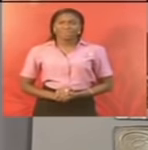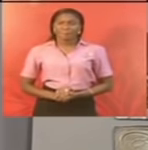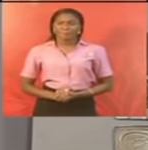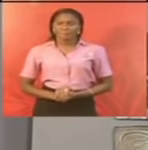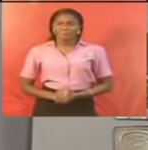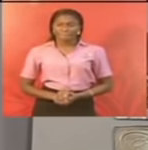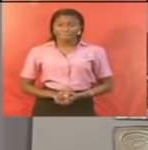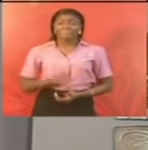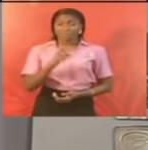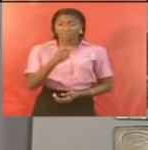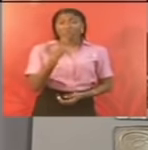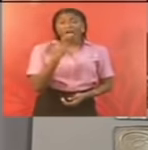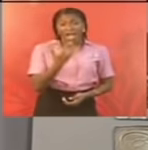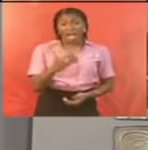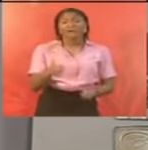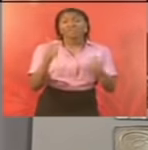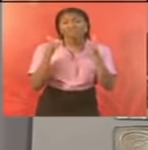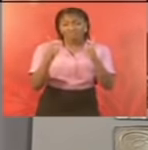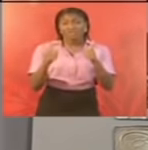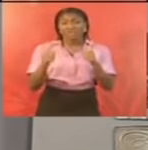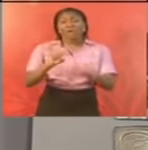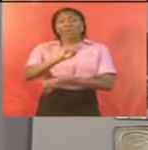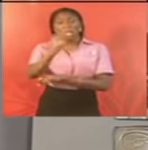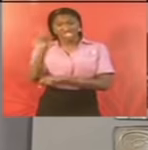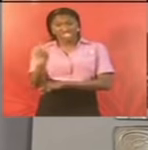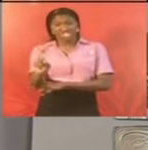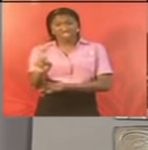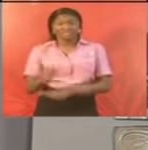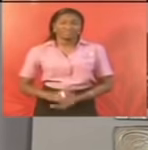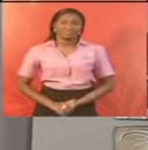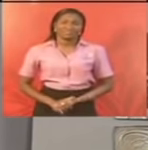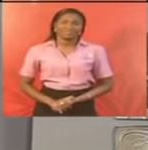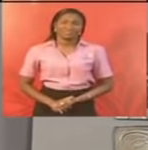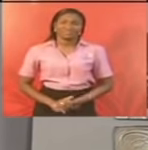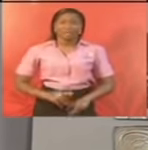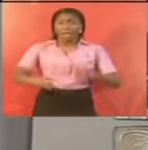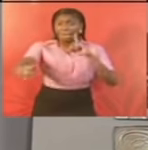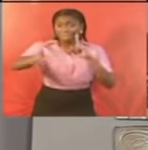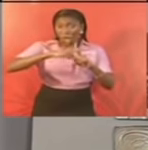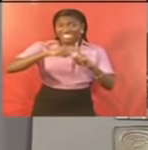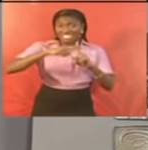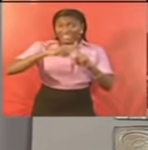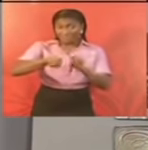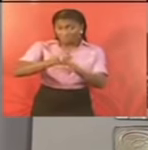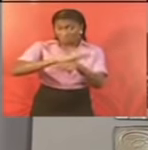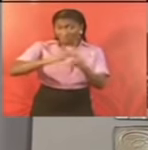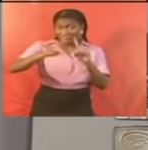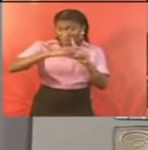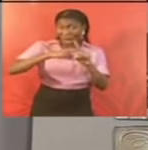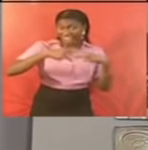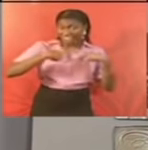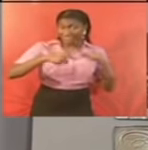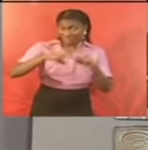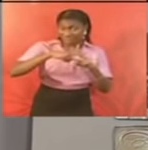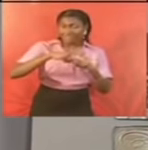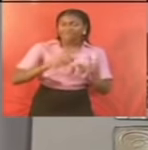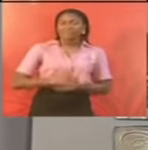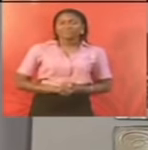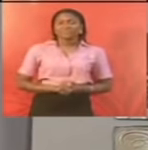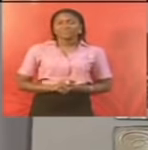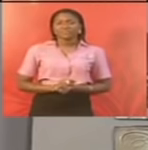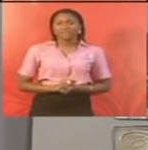good question to put things in perspective. The positive cases as a proportion of the